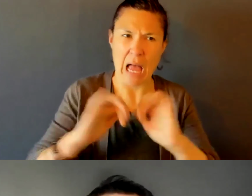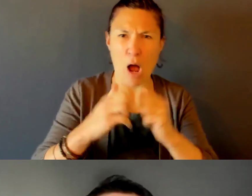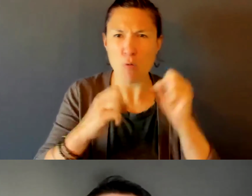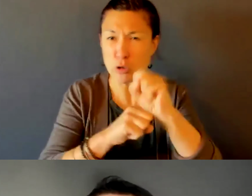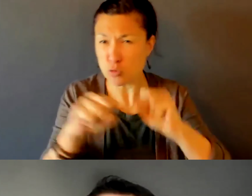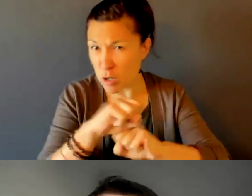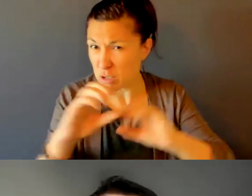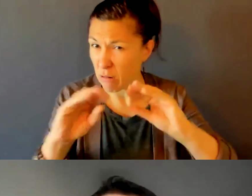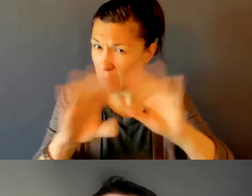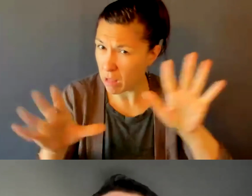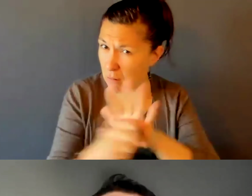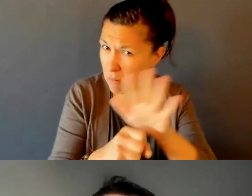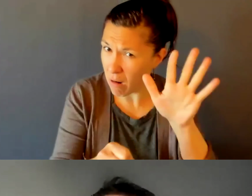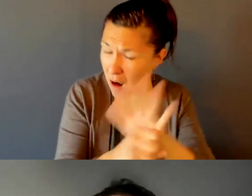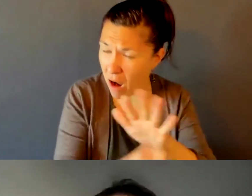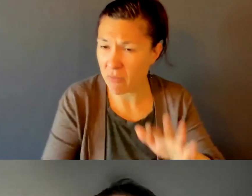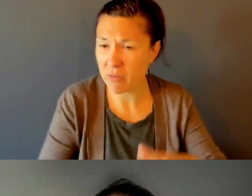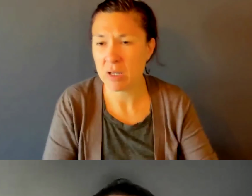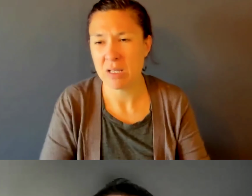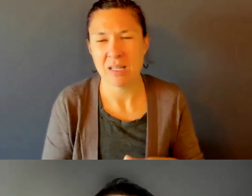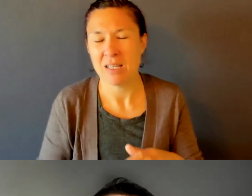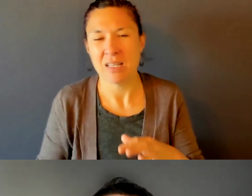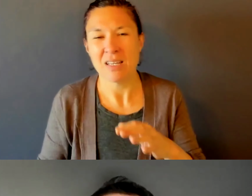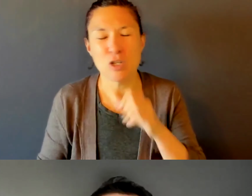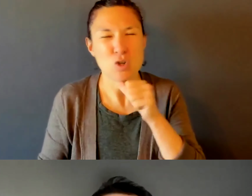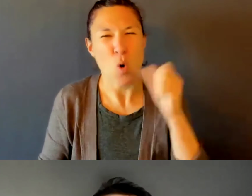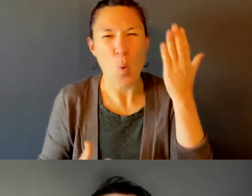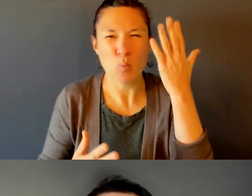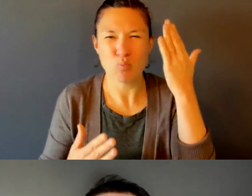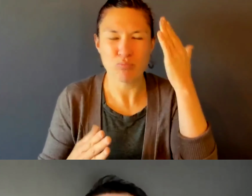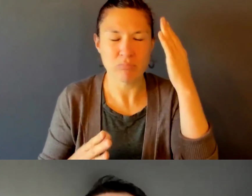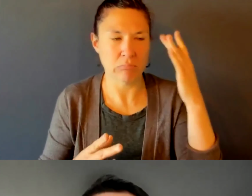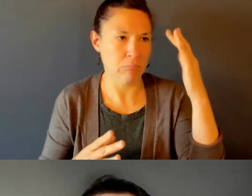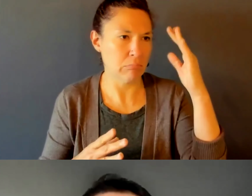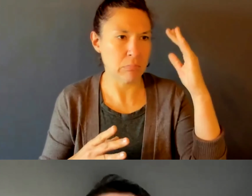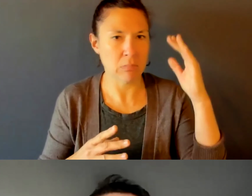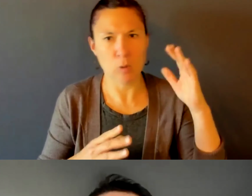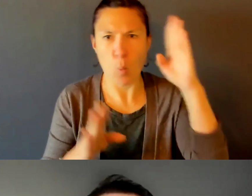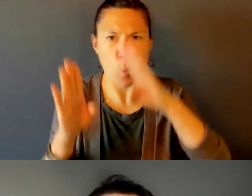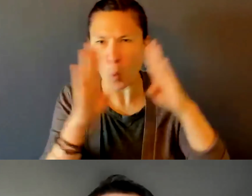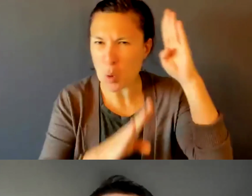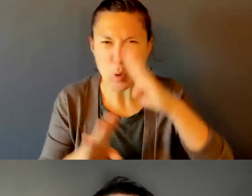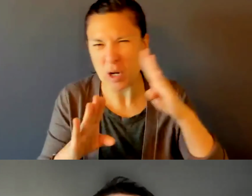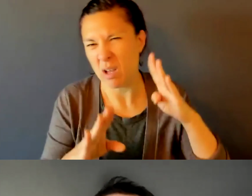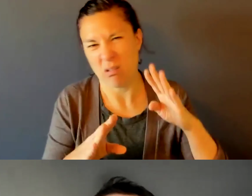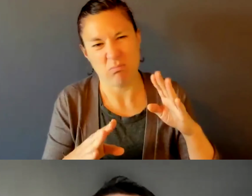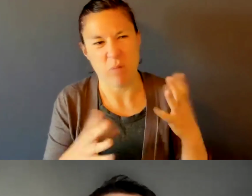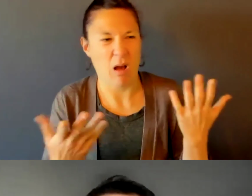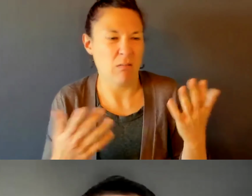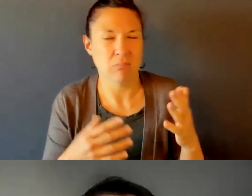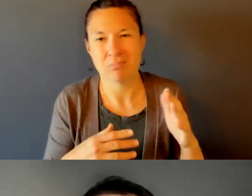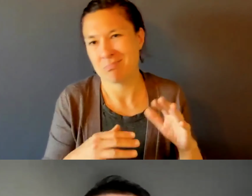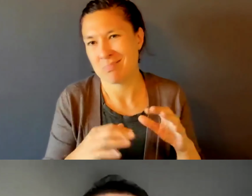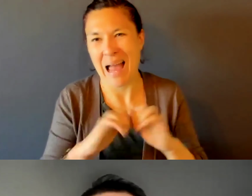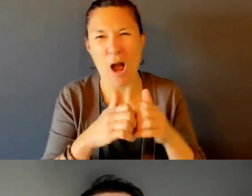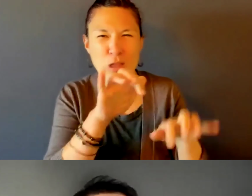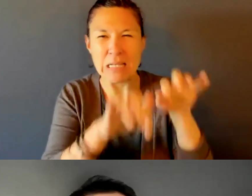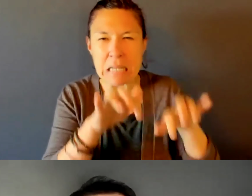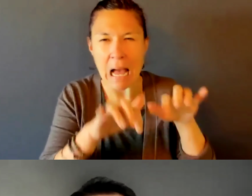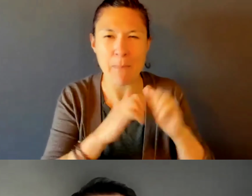that you want to focus on and try to look past these formatting issues, unless it really impedes on